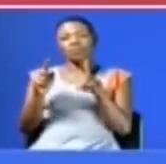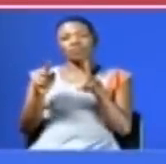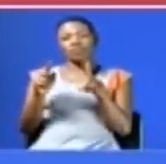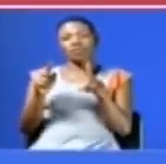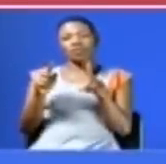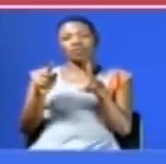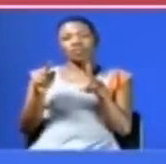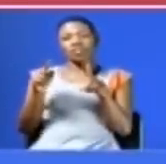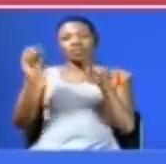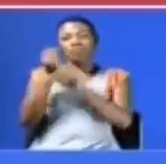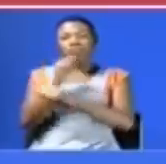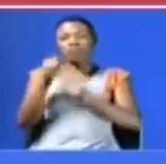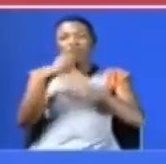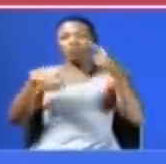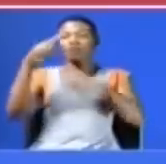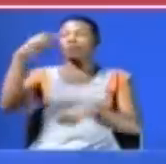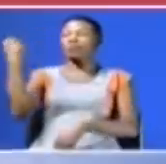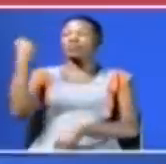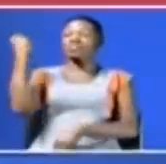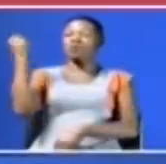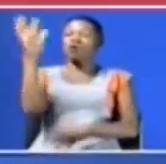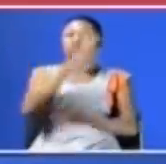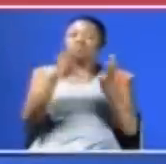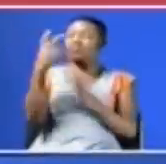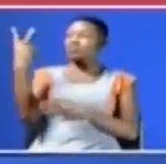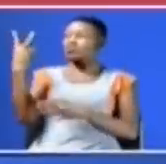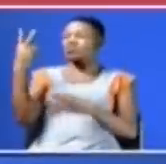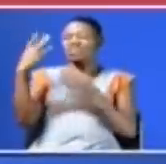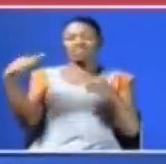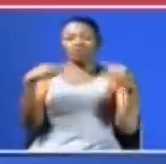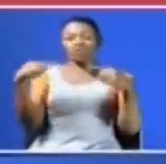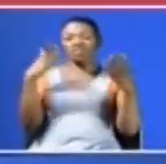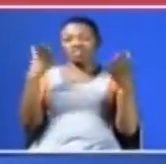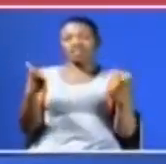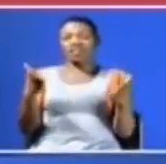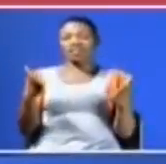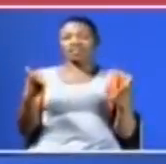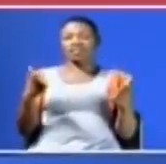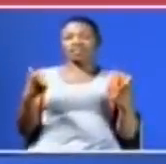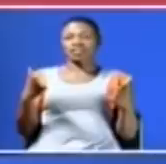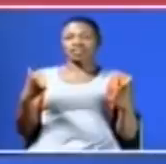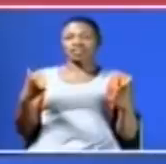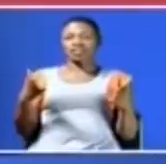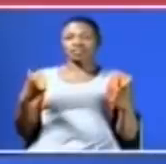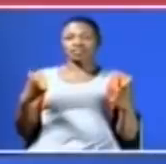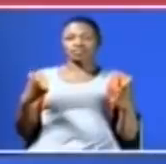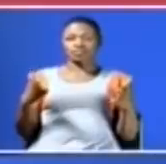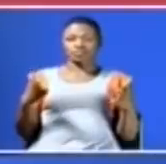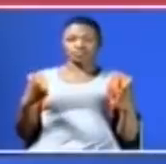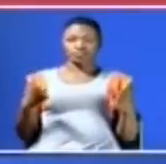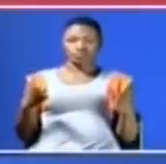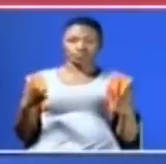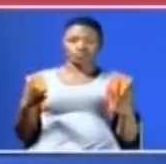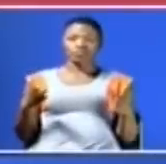you may not win the war on politics. Mm. You know, so you mix the two, you conflict it, you undermine it. It always sort of blows back when you